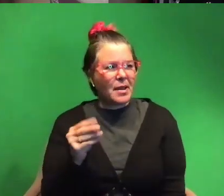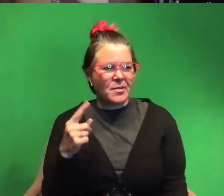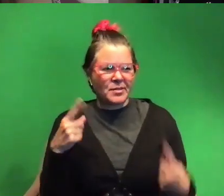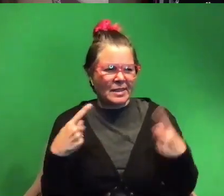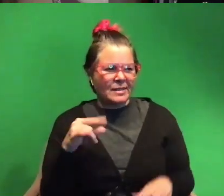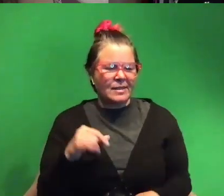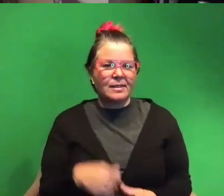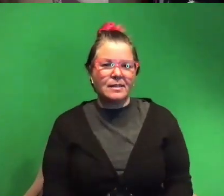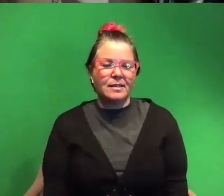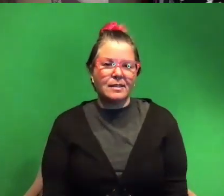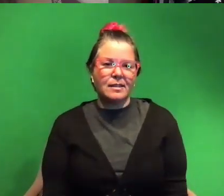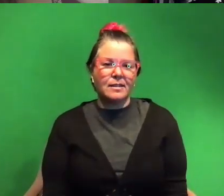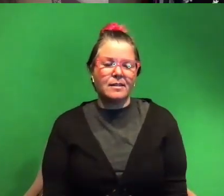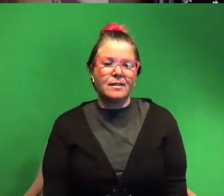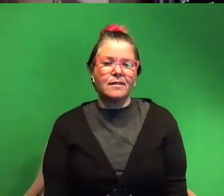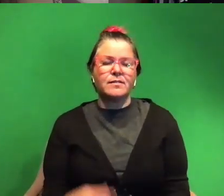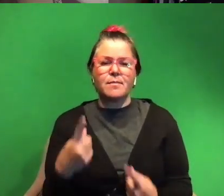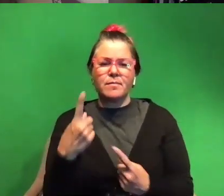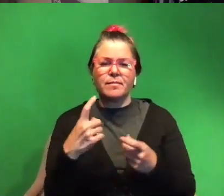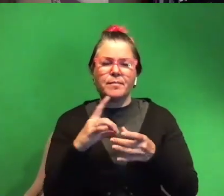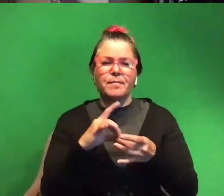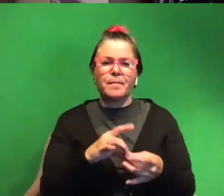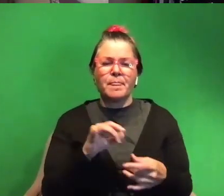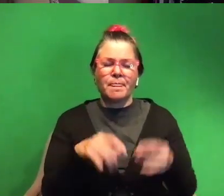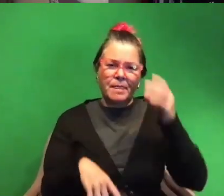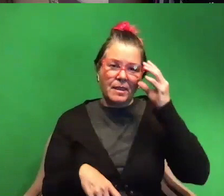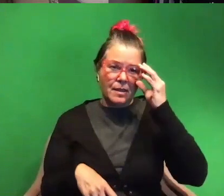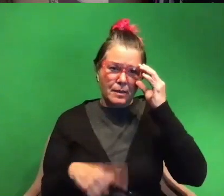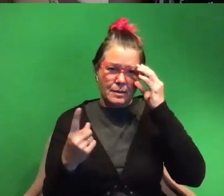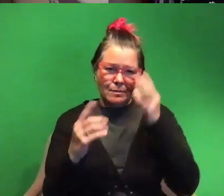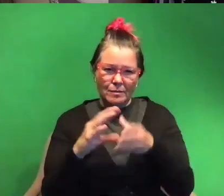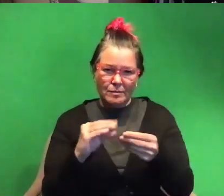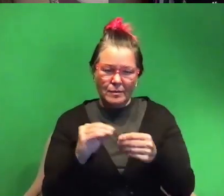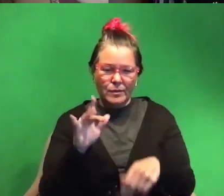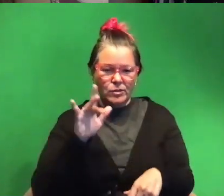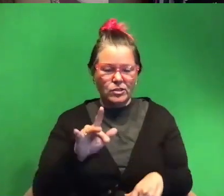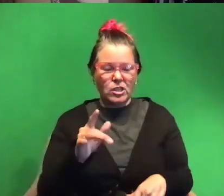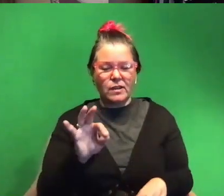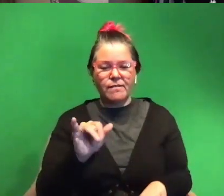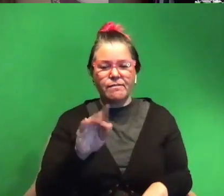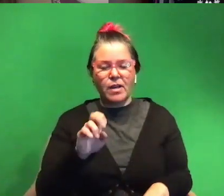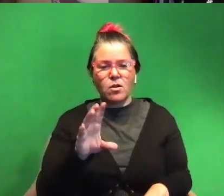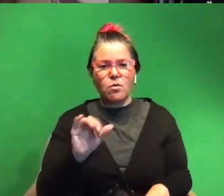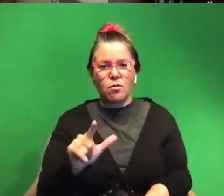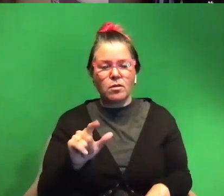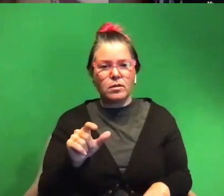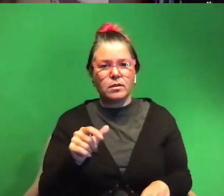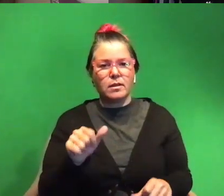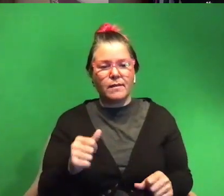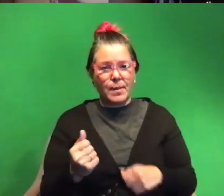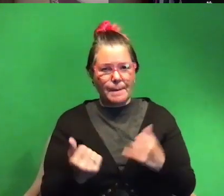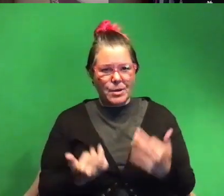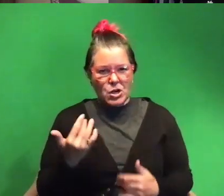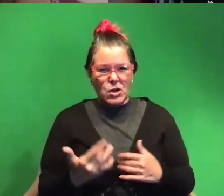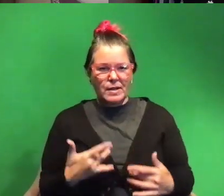And so then we did have a couple questions about that. Like, someone mentioned if you touch a fire coral, you may feel this burning feeling, and